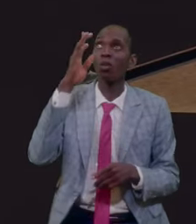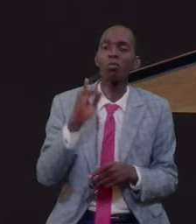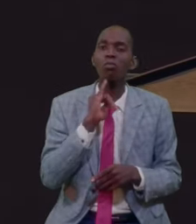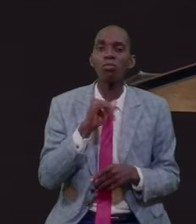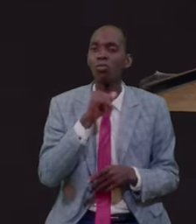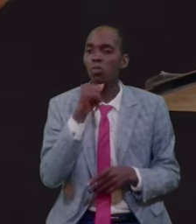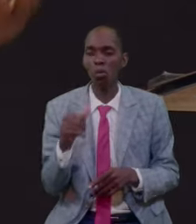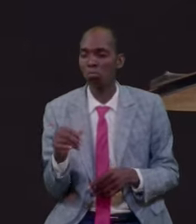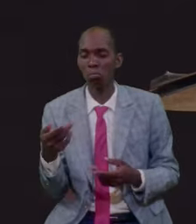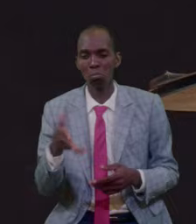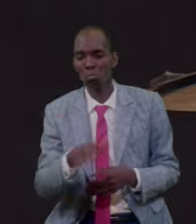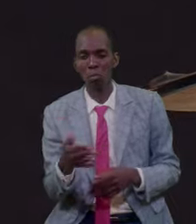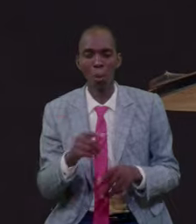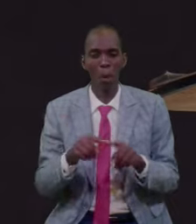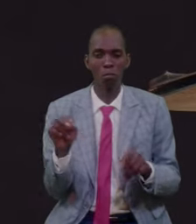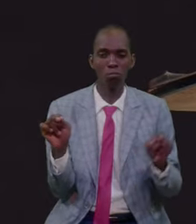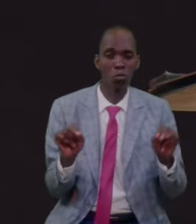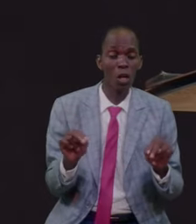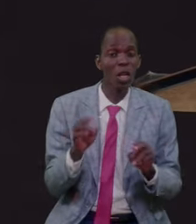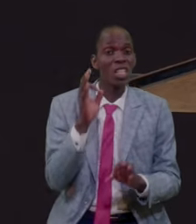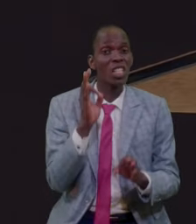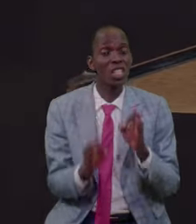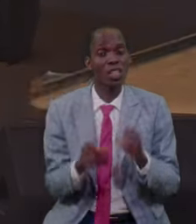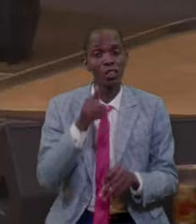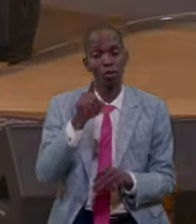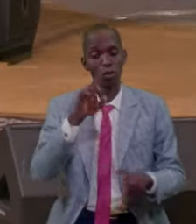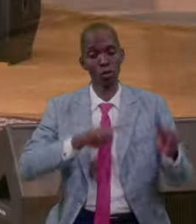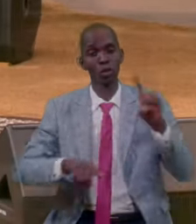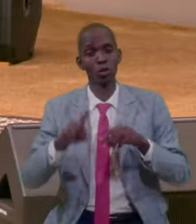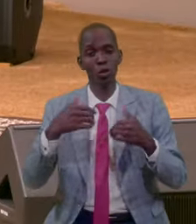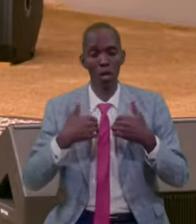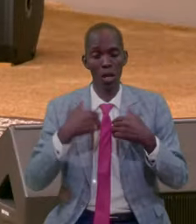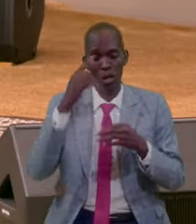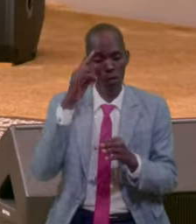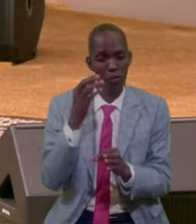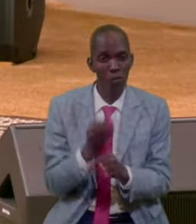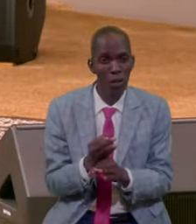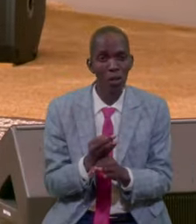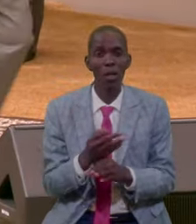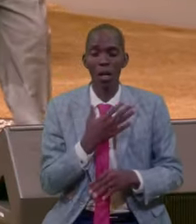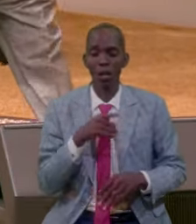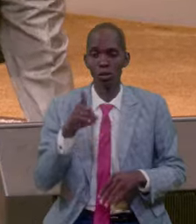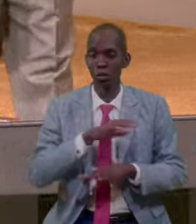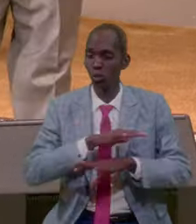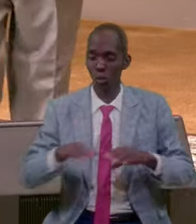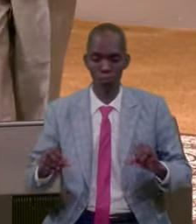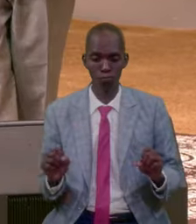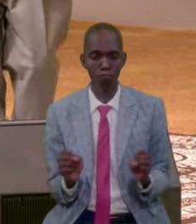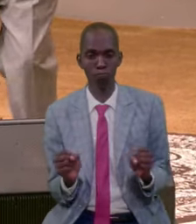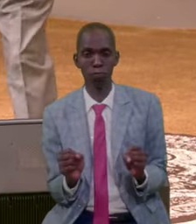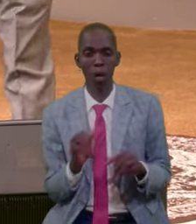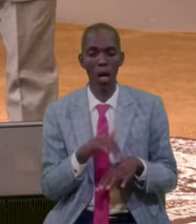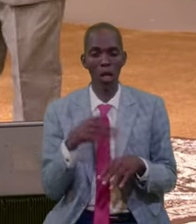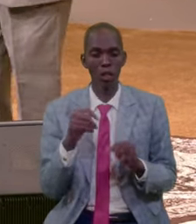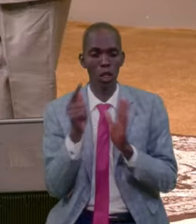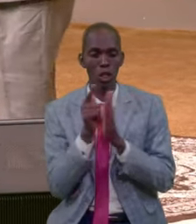devils tremble. But if you say you have faith, you do not tremble at the law you are breaking. You do